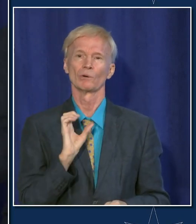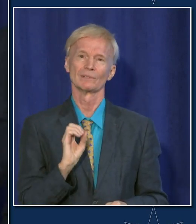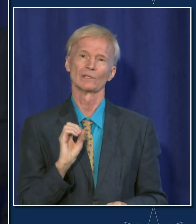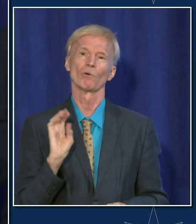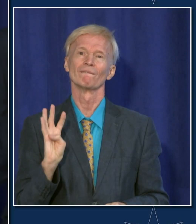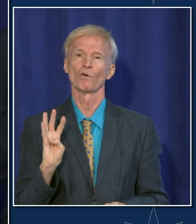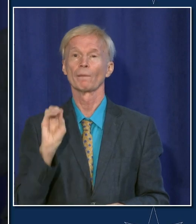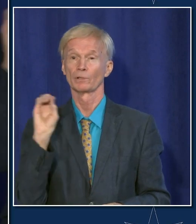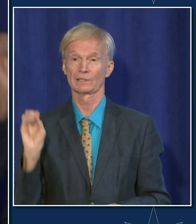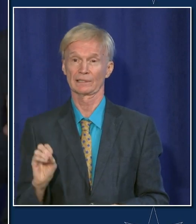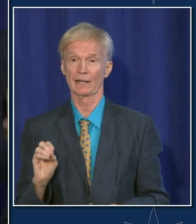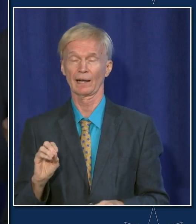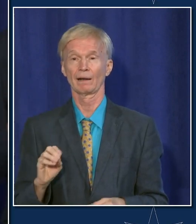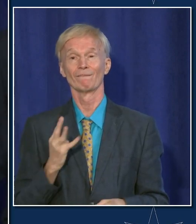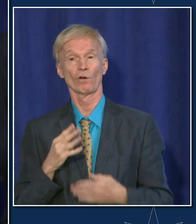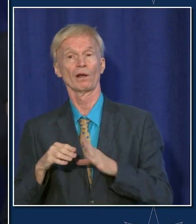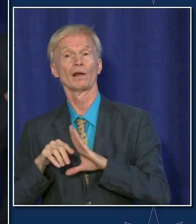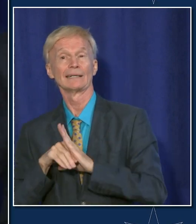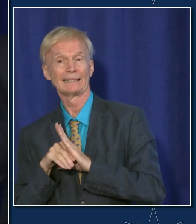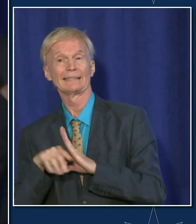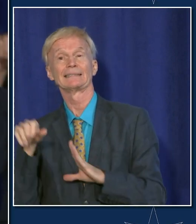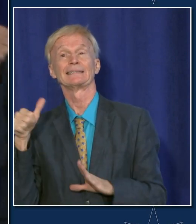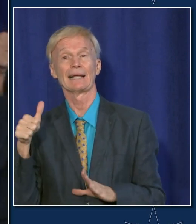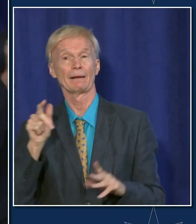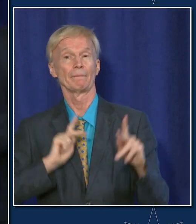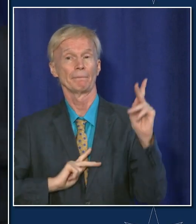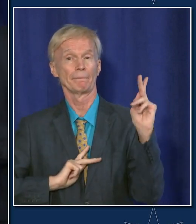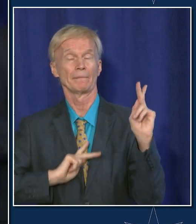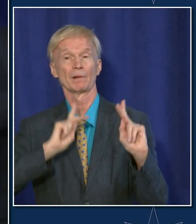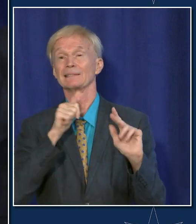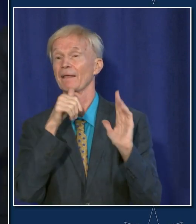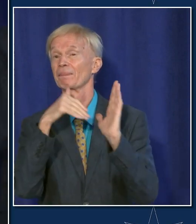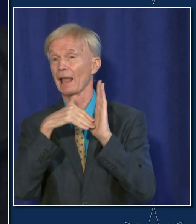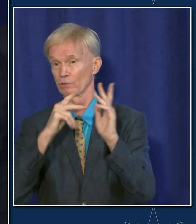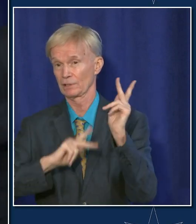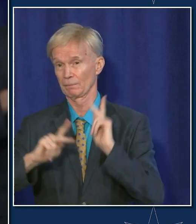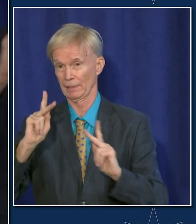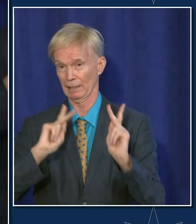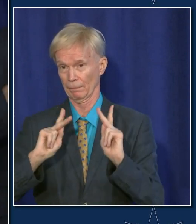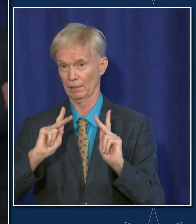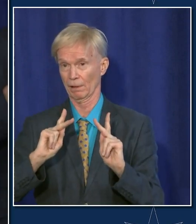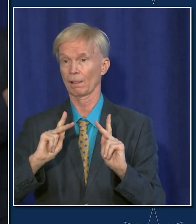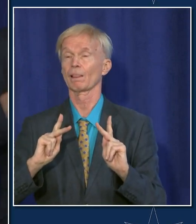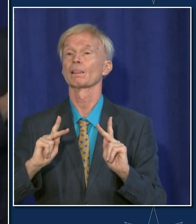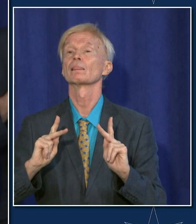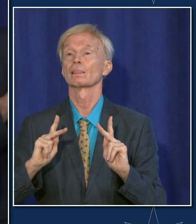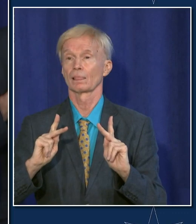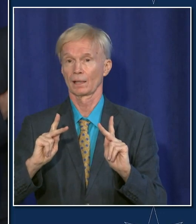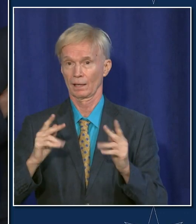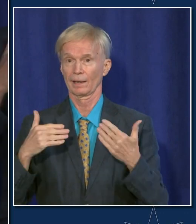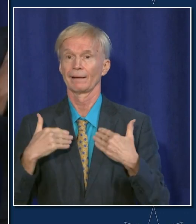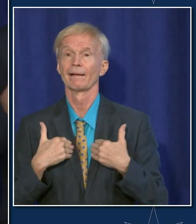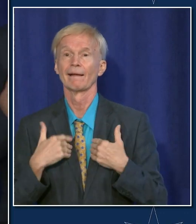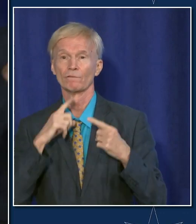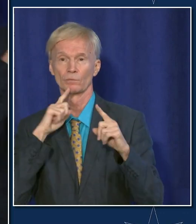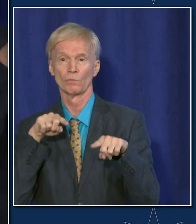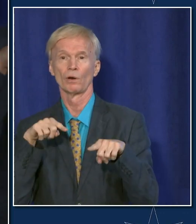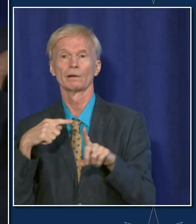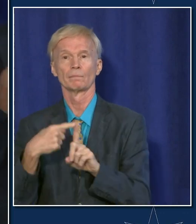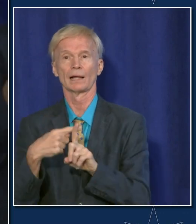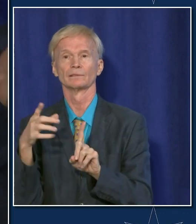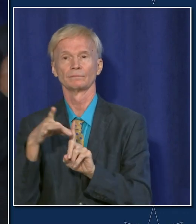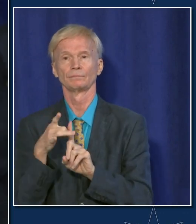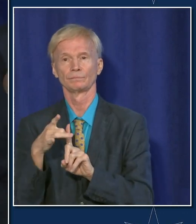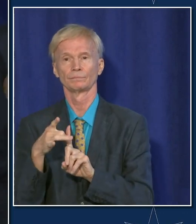0.004% were diagnosed with COVID. That's 4 in 10,000 vaccinated attendees, or 127 attendees.